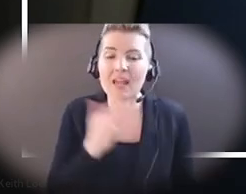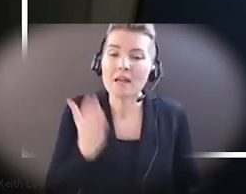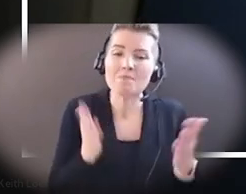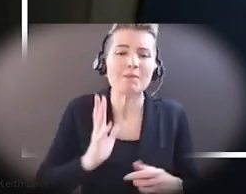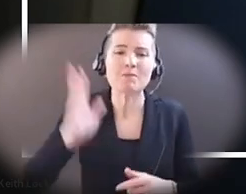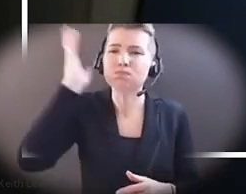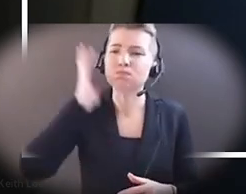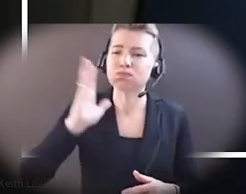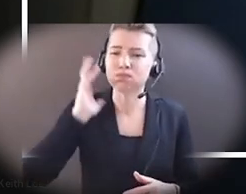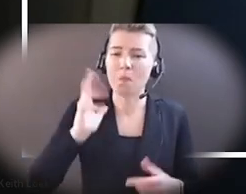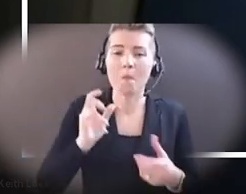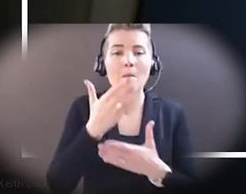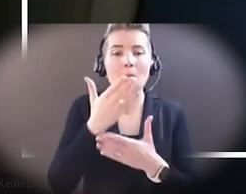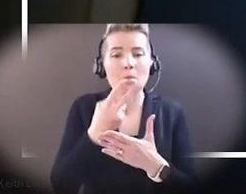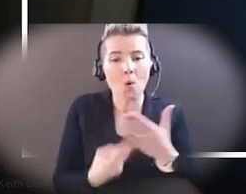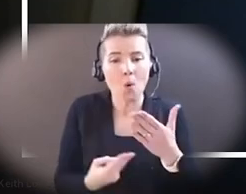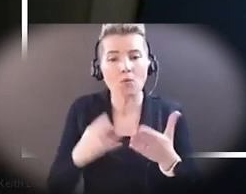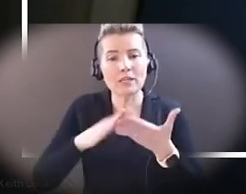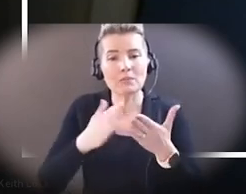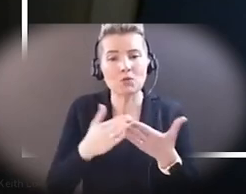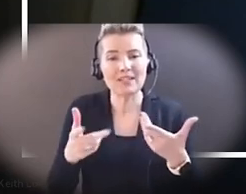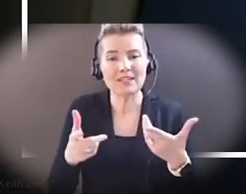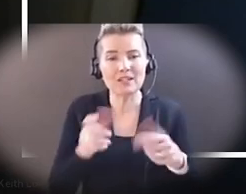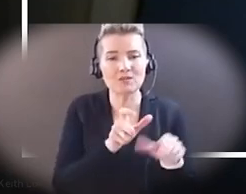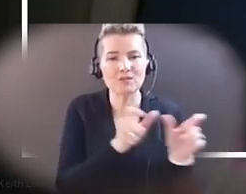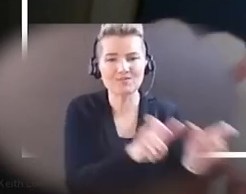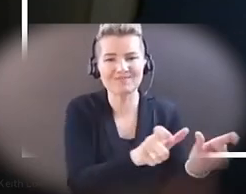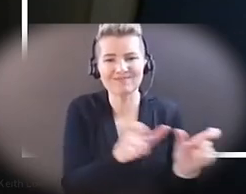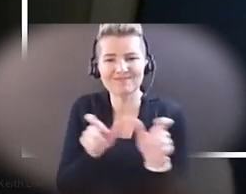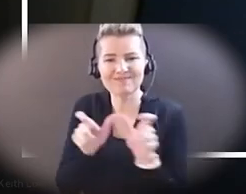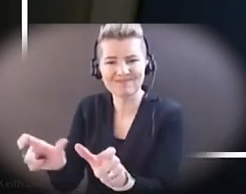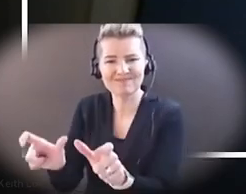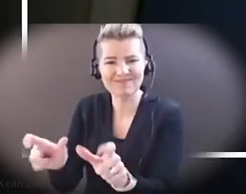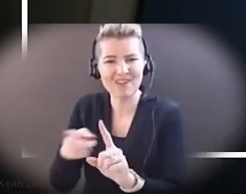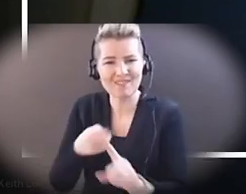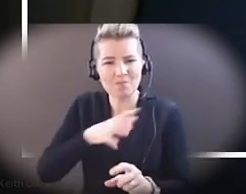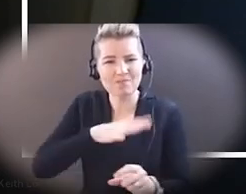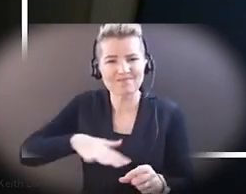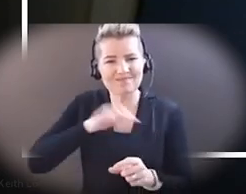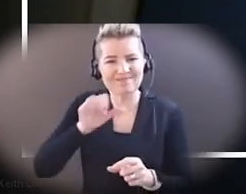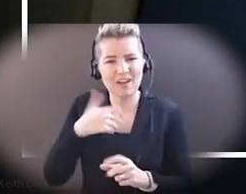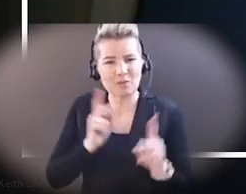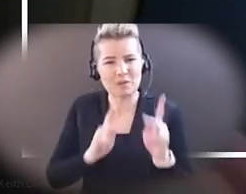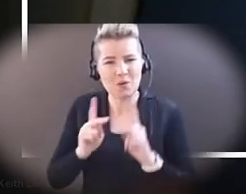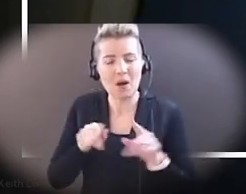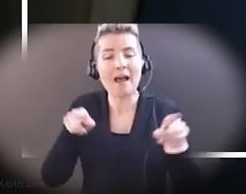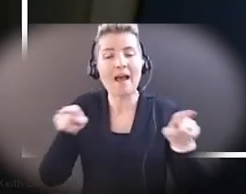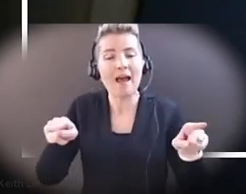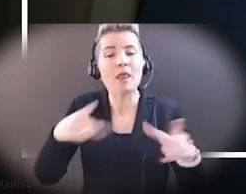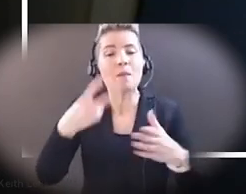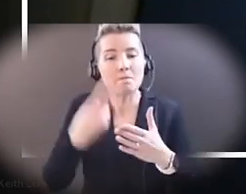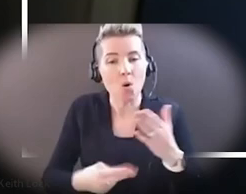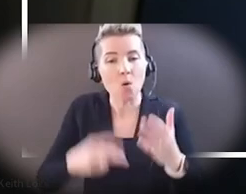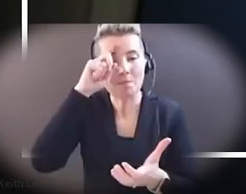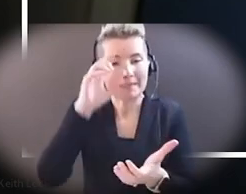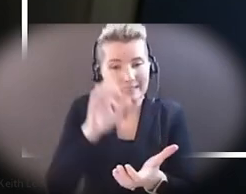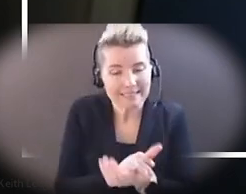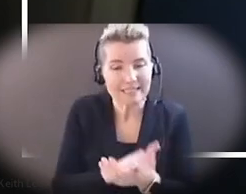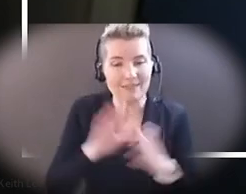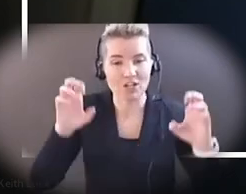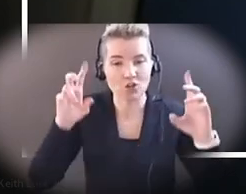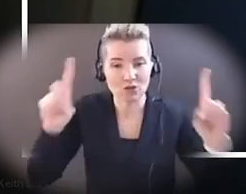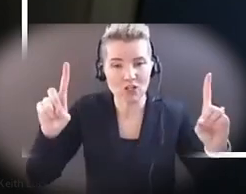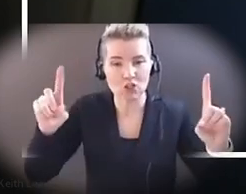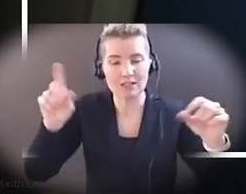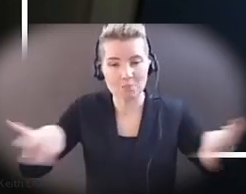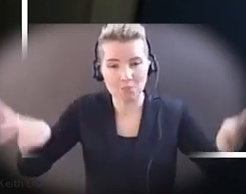those days, and they both had similar values. Like they believed in education, and they sort of the street